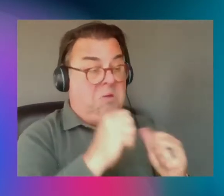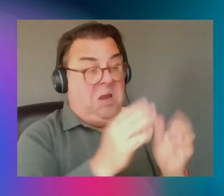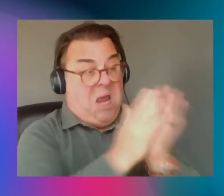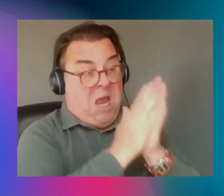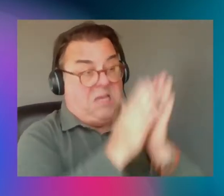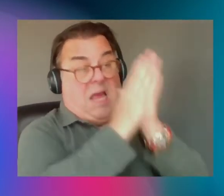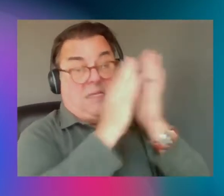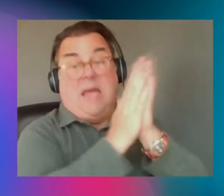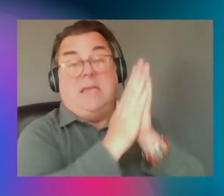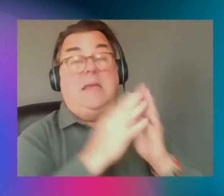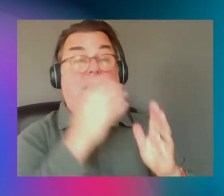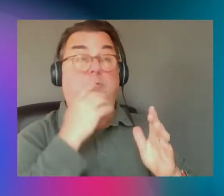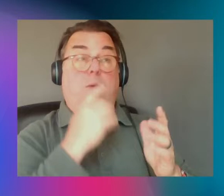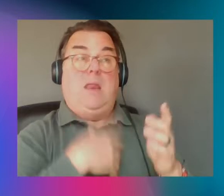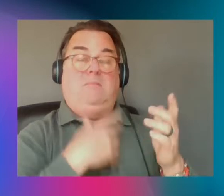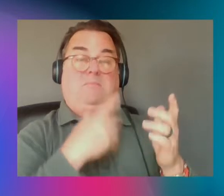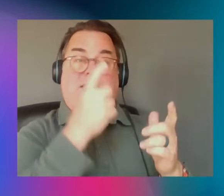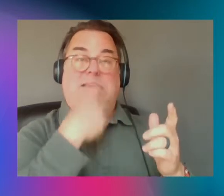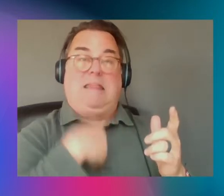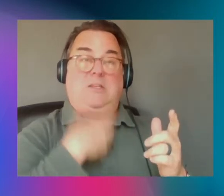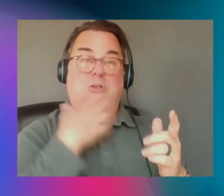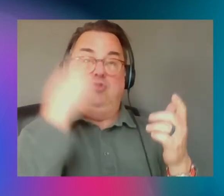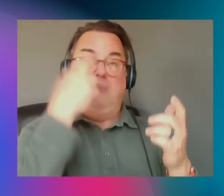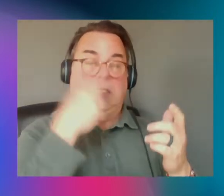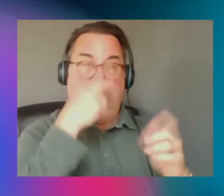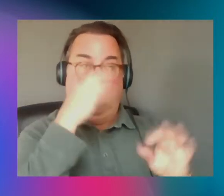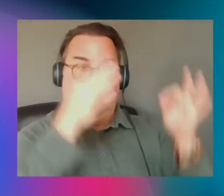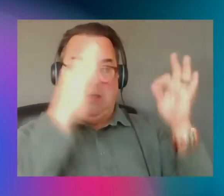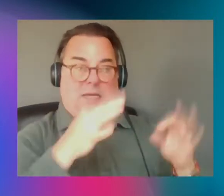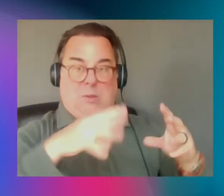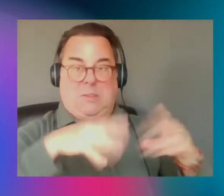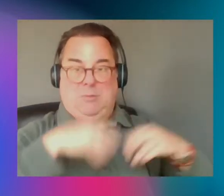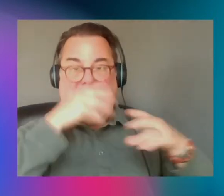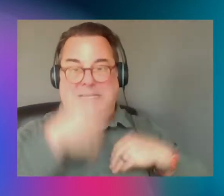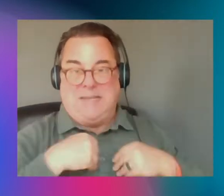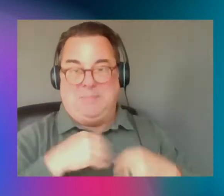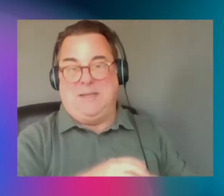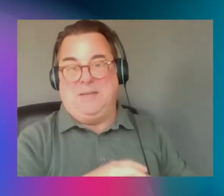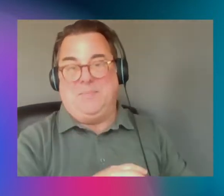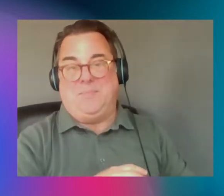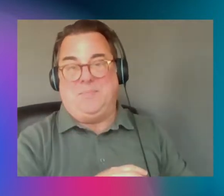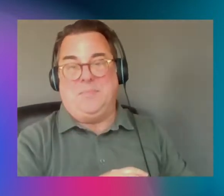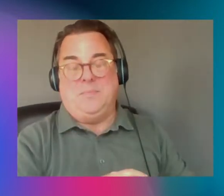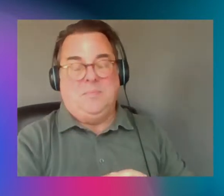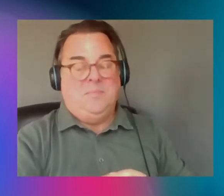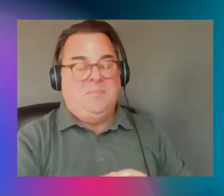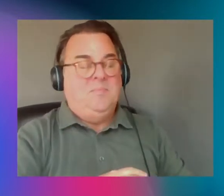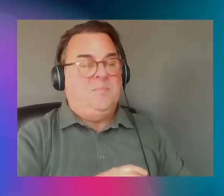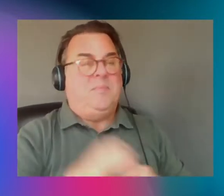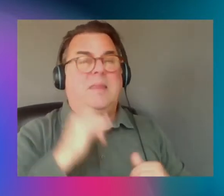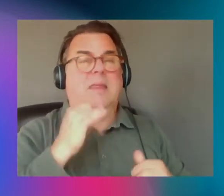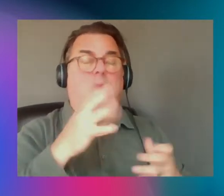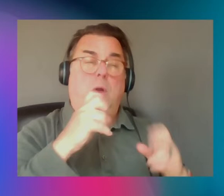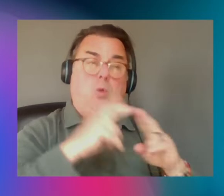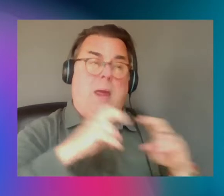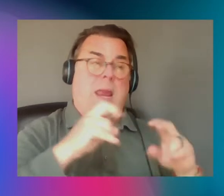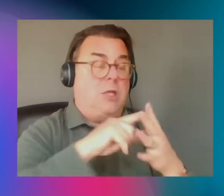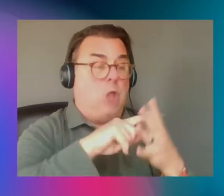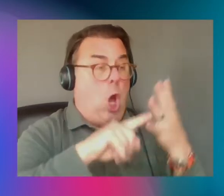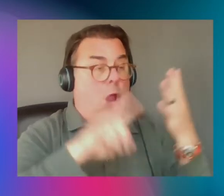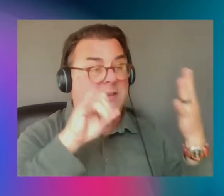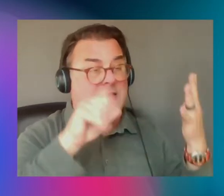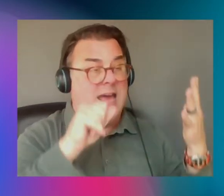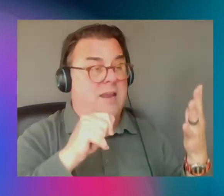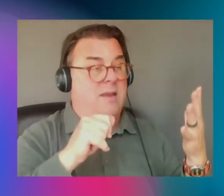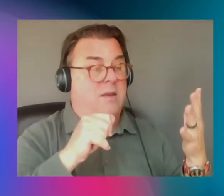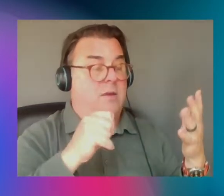can justify, and we will evaluate. And so what that does is that if you want to analyze all this data and you don't want to take it out of the